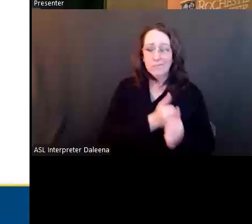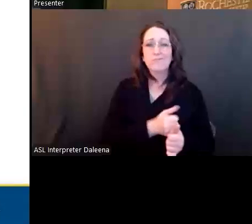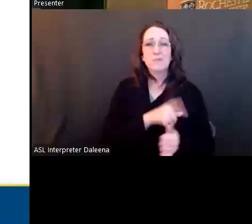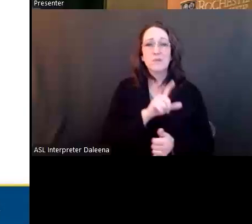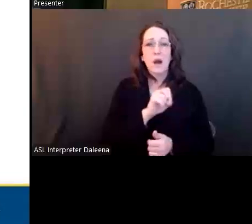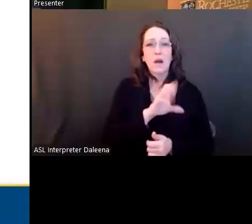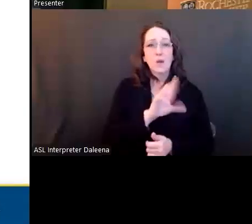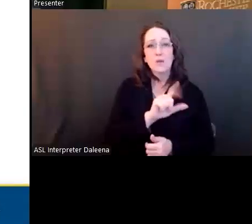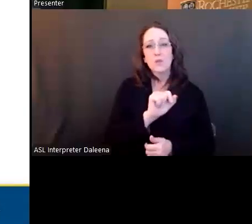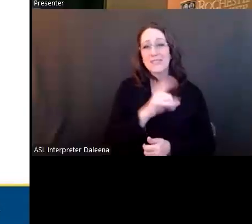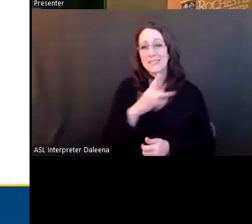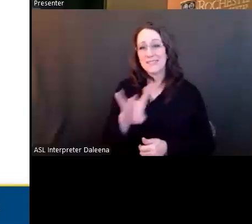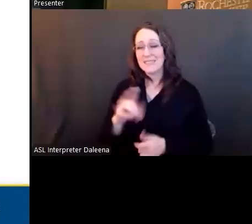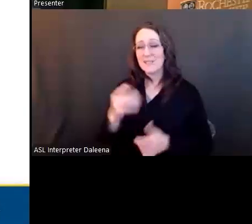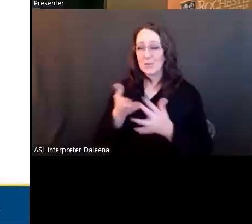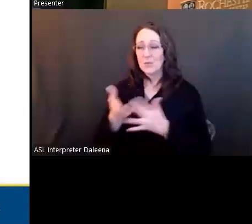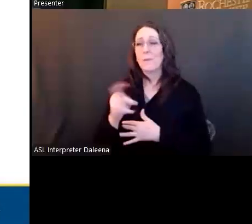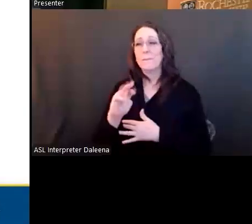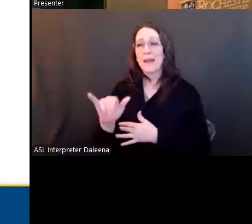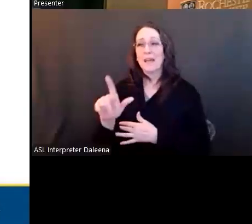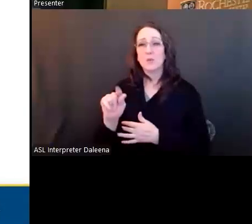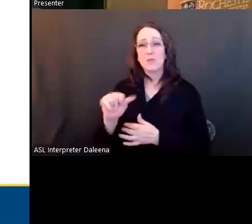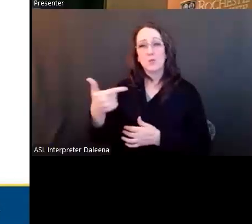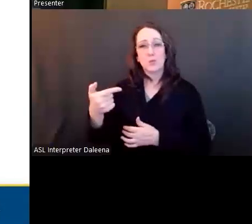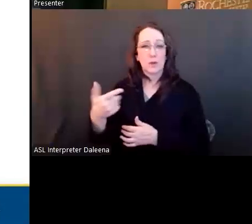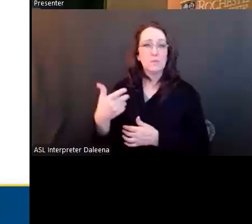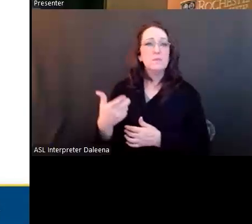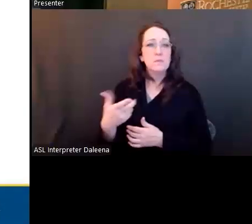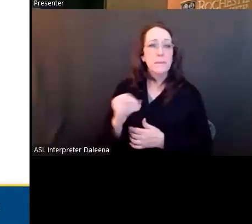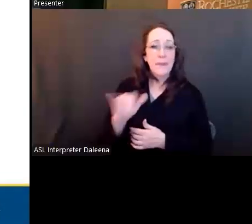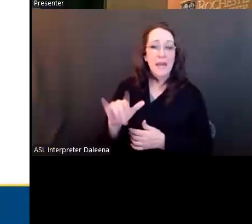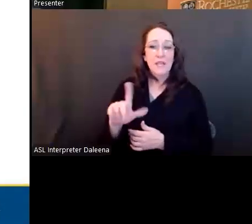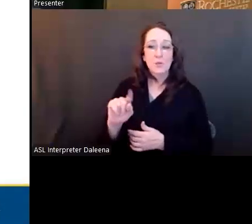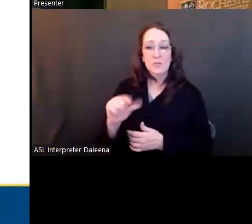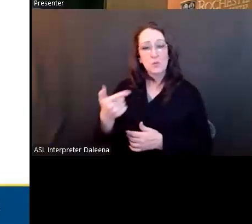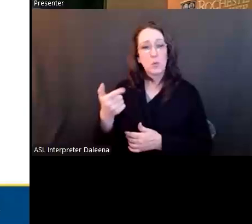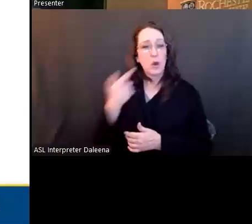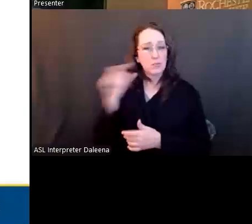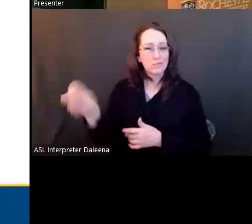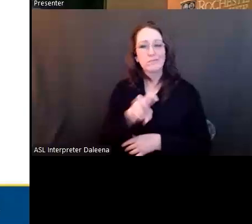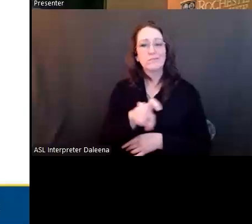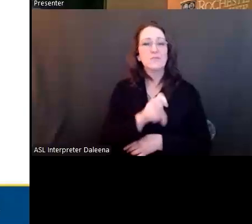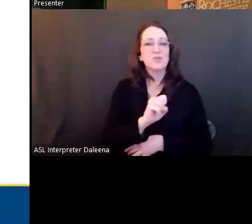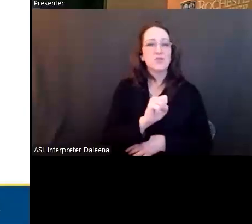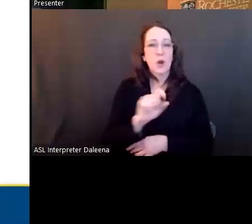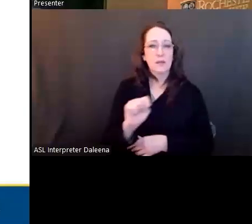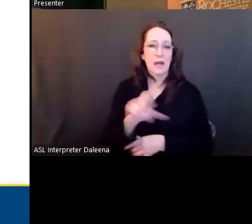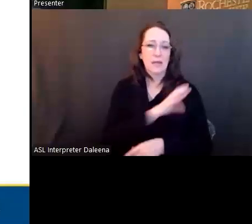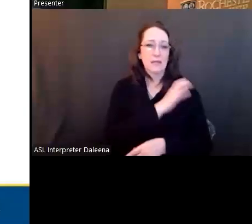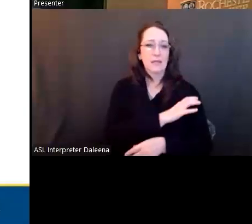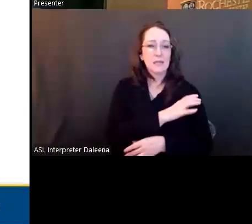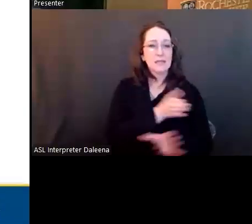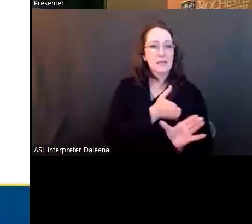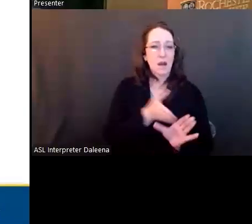2021. In May of 2021, he was transitioned to Strong Ties Clinic, and he was psychiatrically hospitalized within